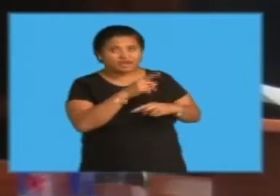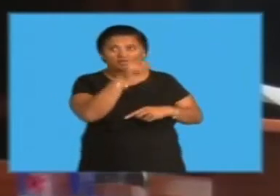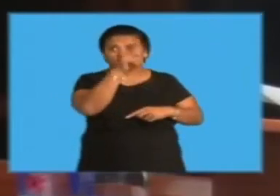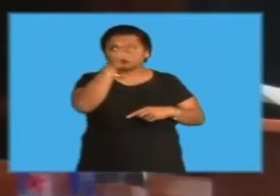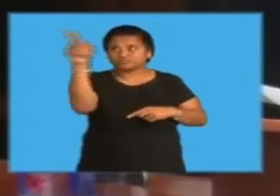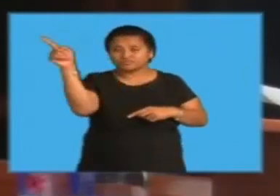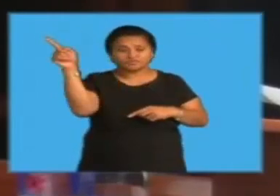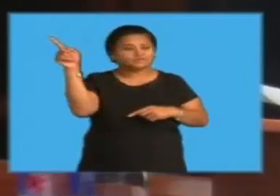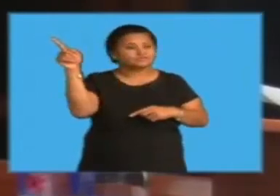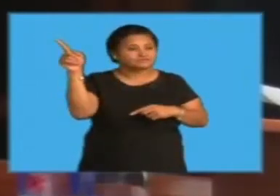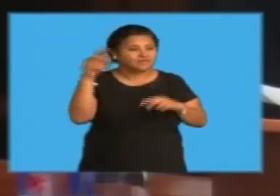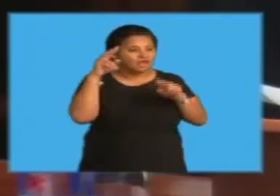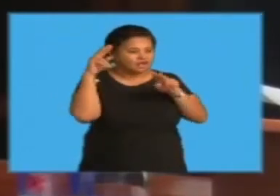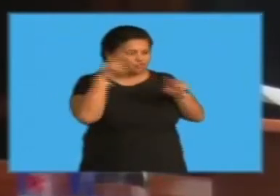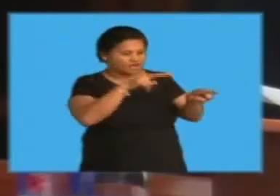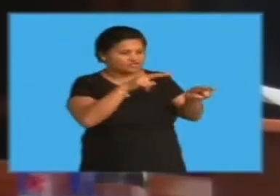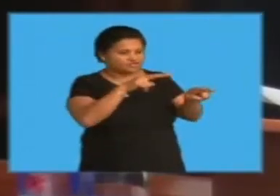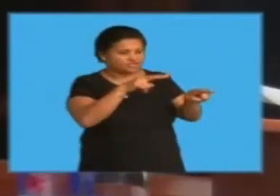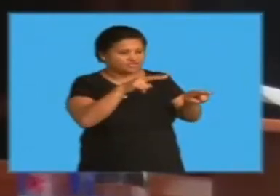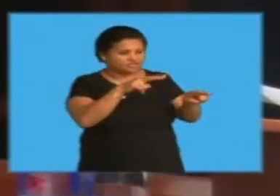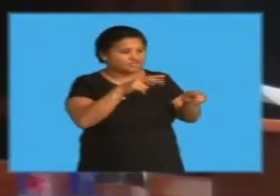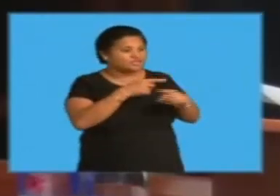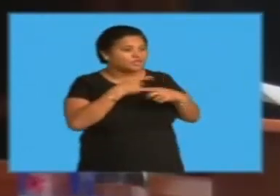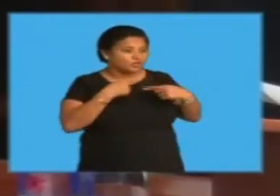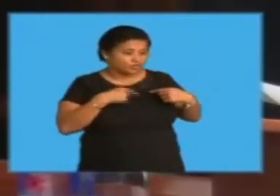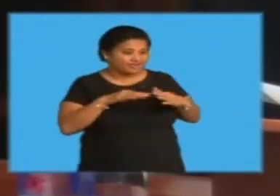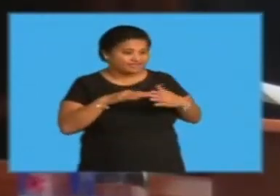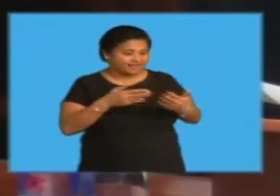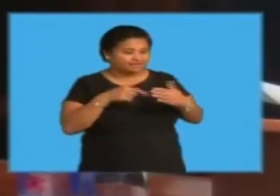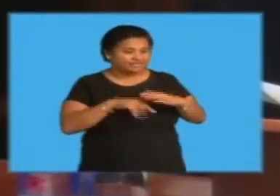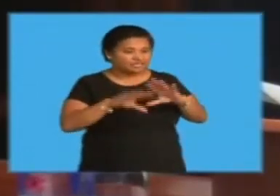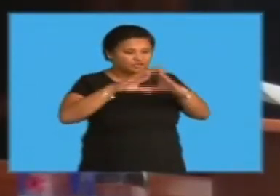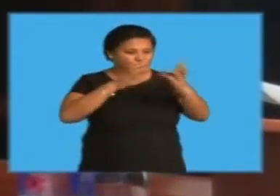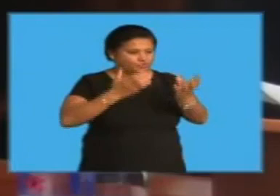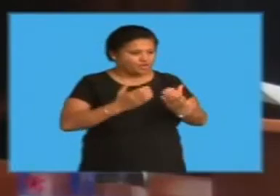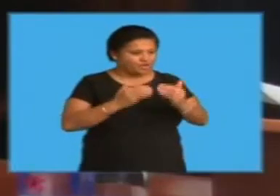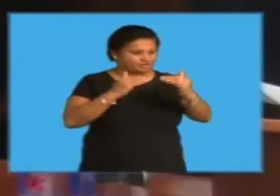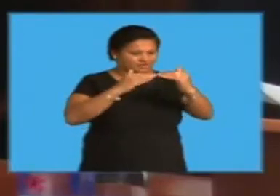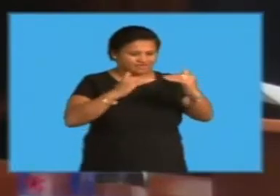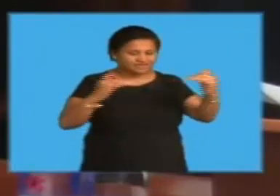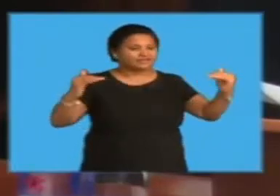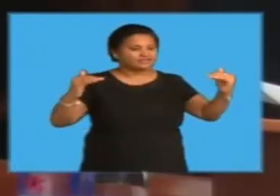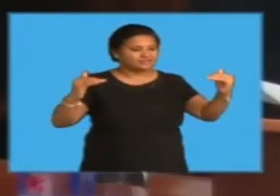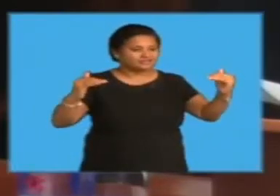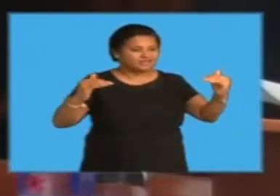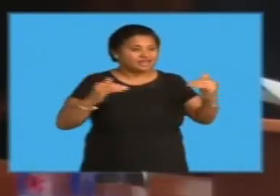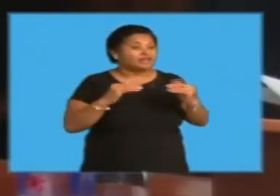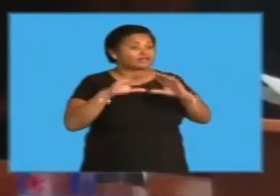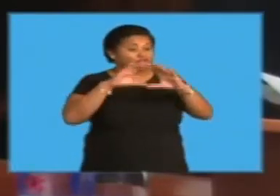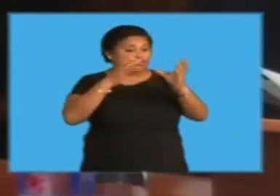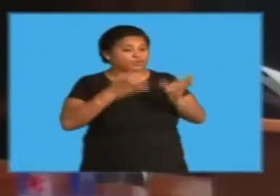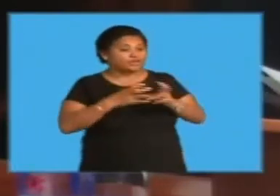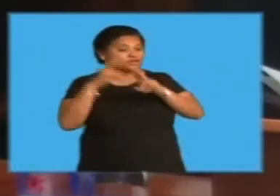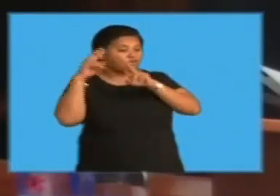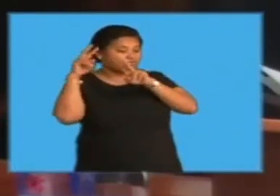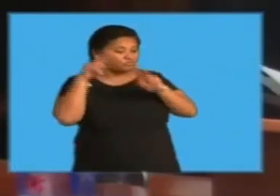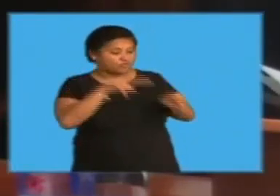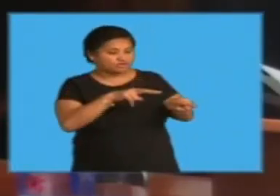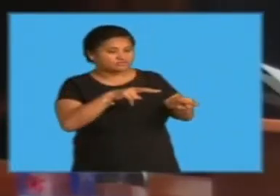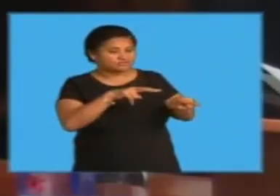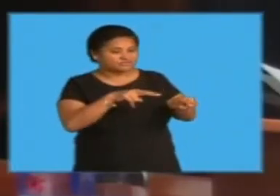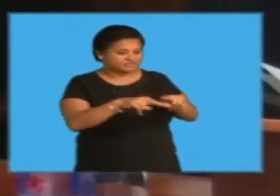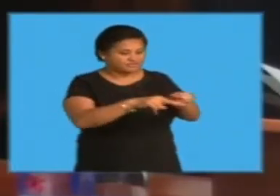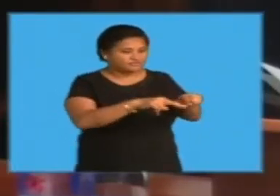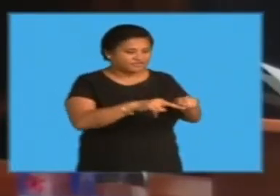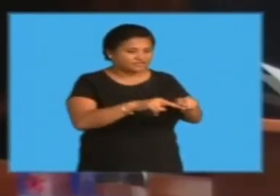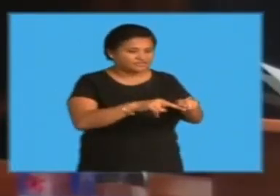Indeed, we are on the world stage and the world is watching. All eyes are on Fiji. It is now my honor